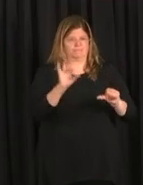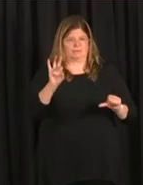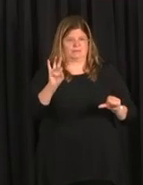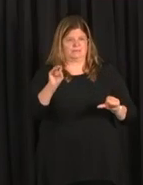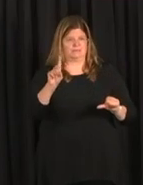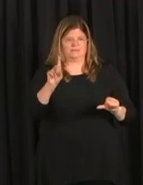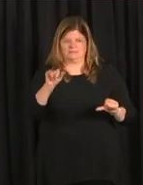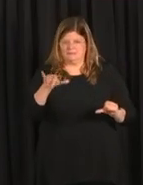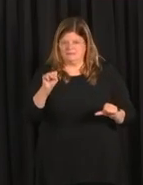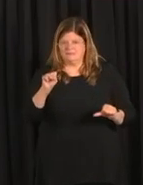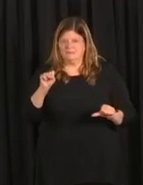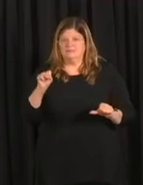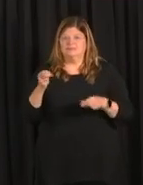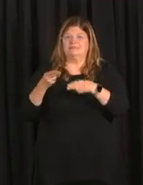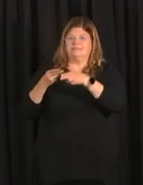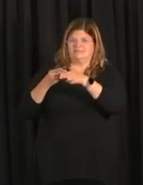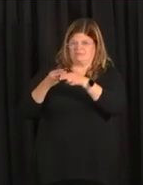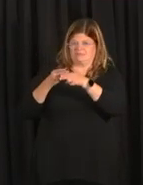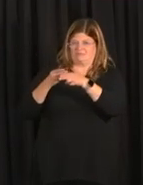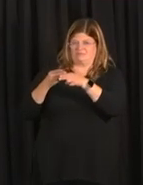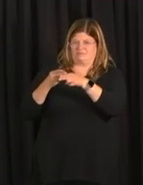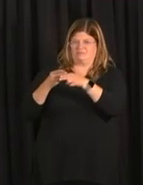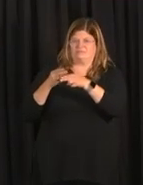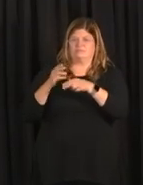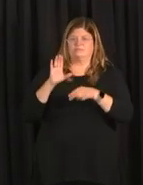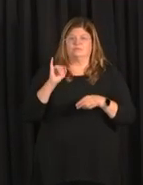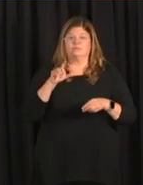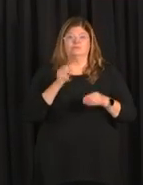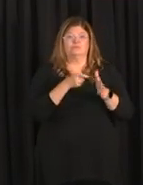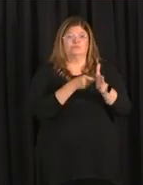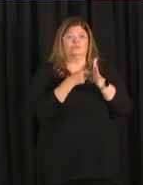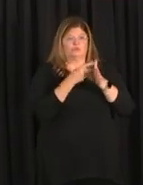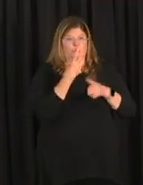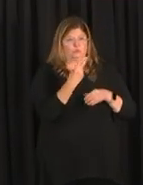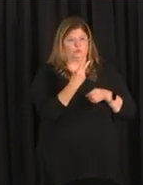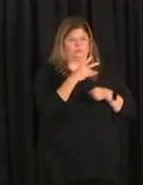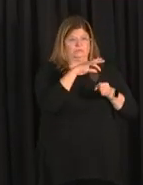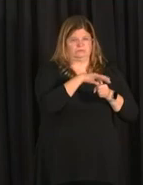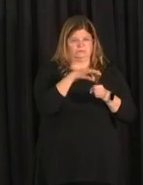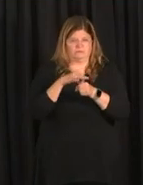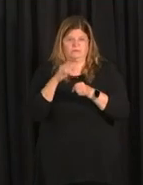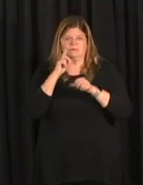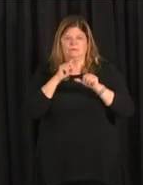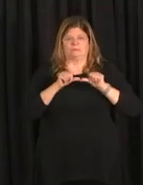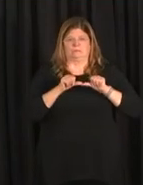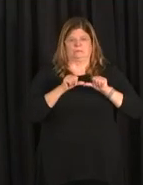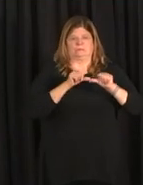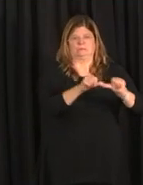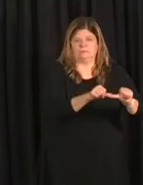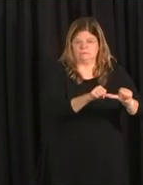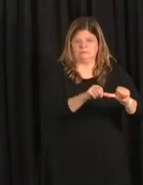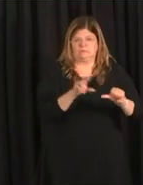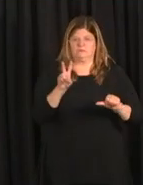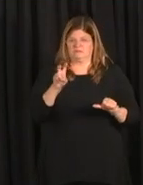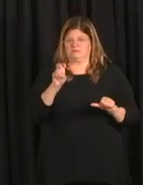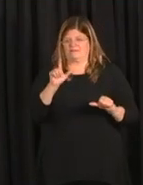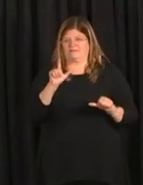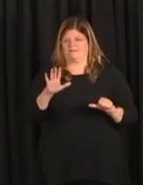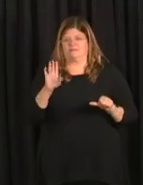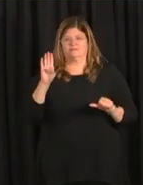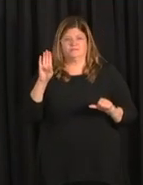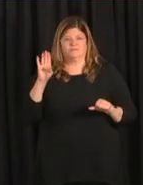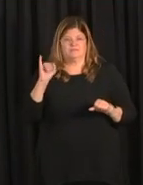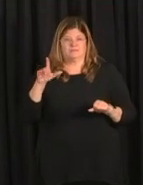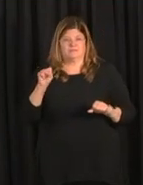bills accompany them and require 2 votes and last for 225 days. This is a temporary bill up for second